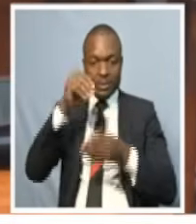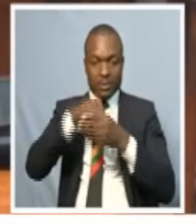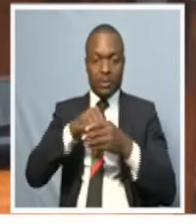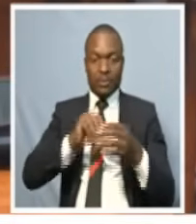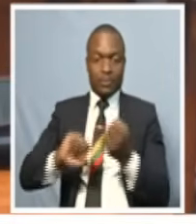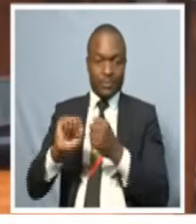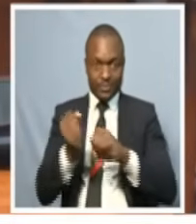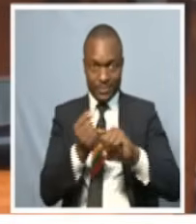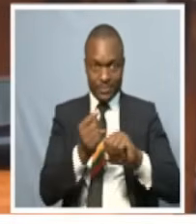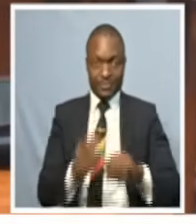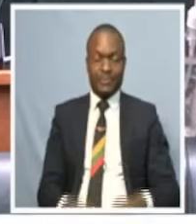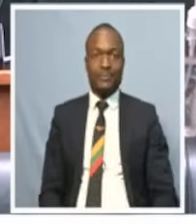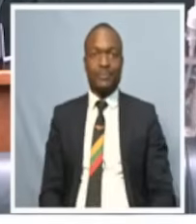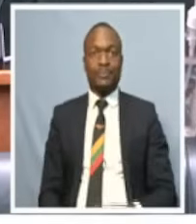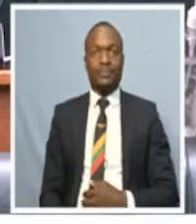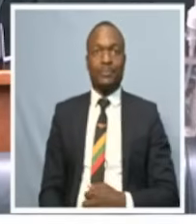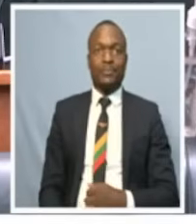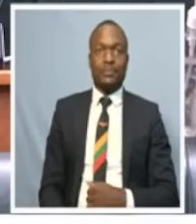Internal Security.